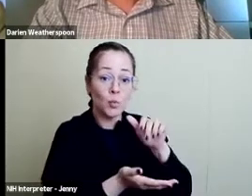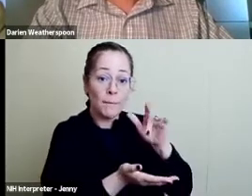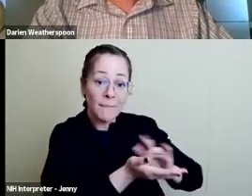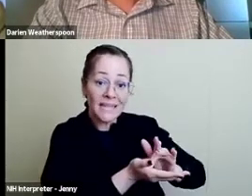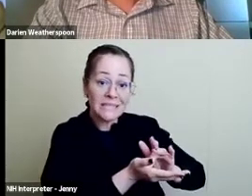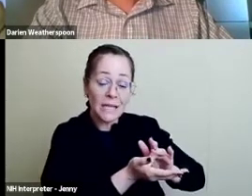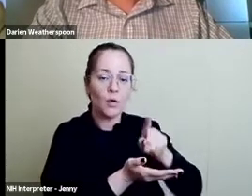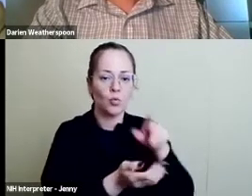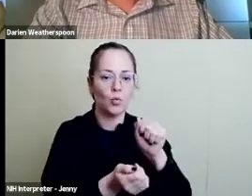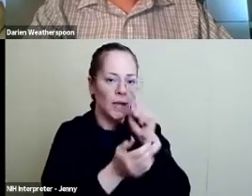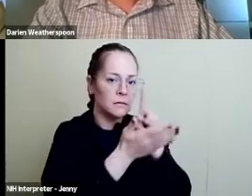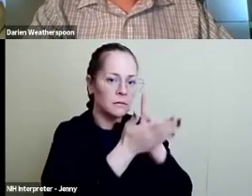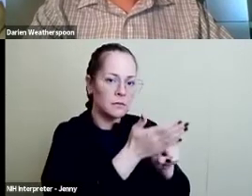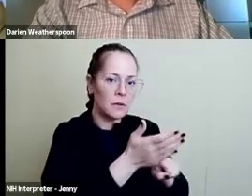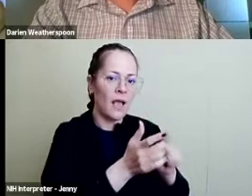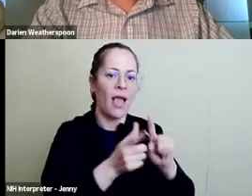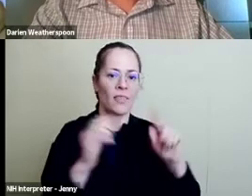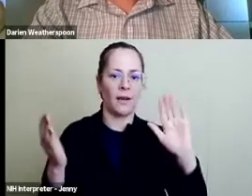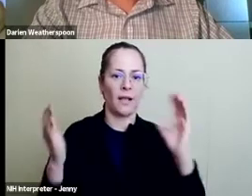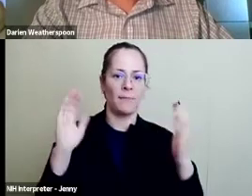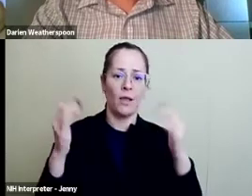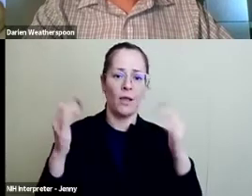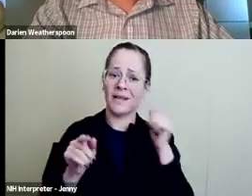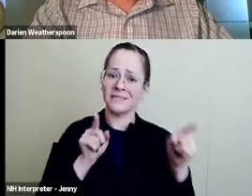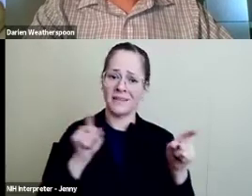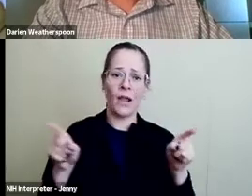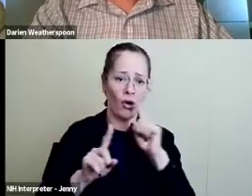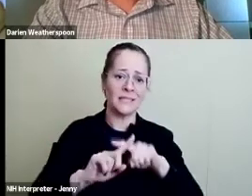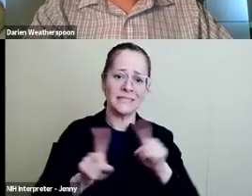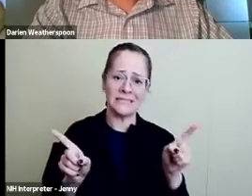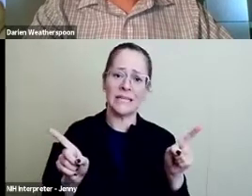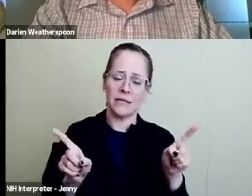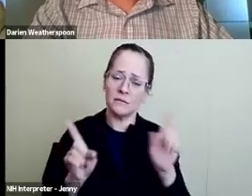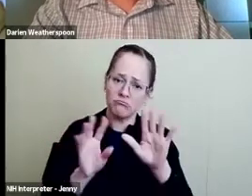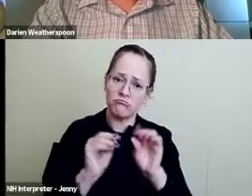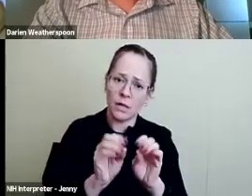and choose for yourself because they are distinct. So just a note.